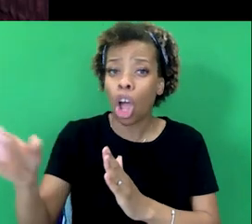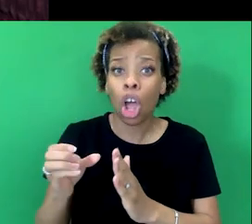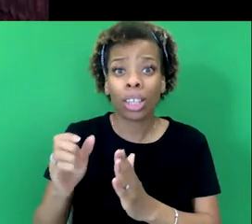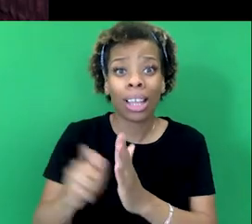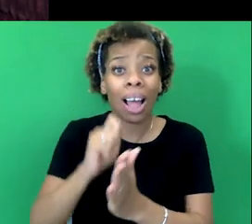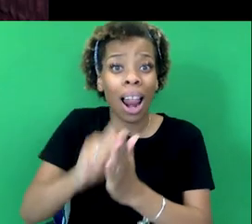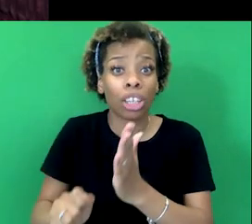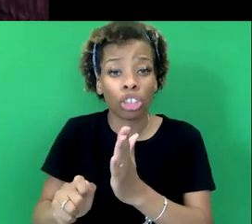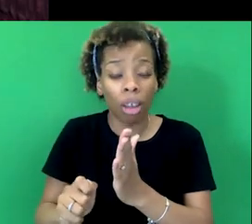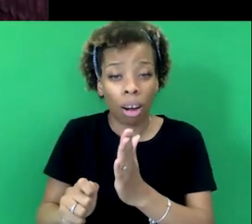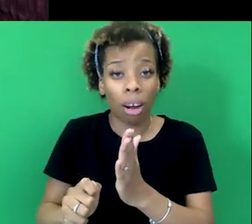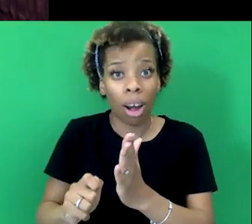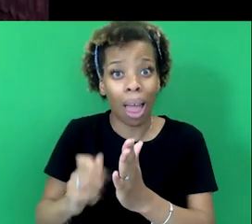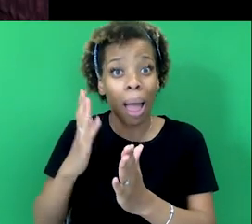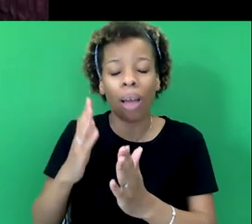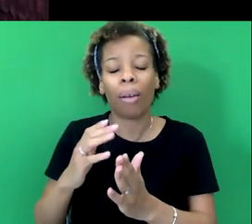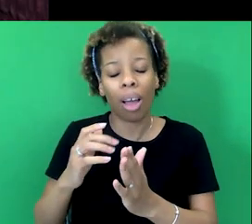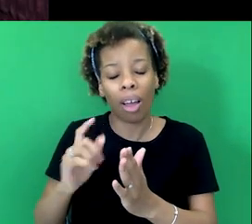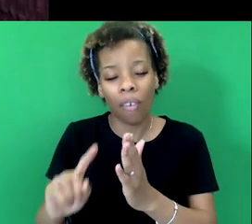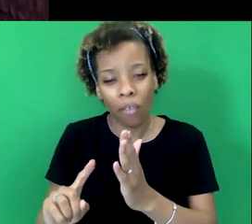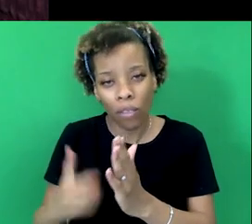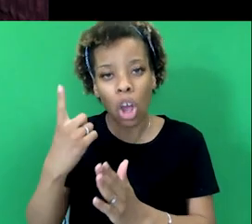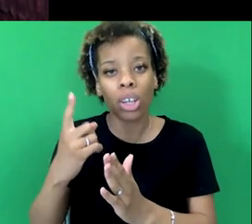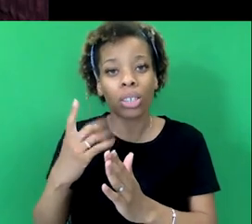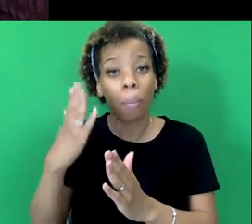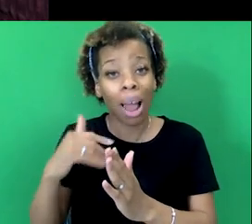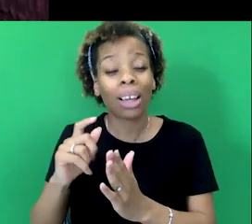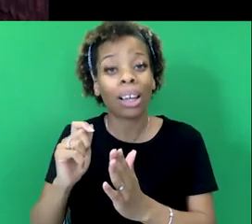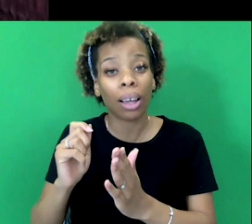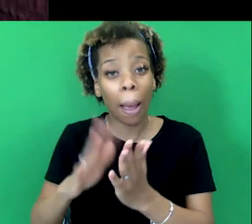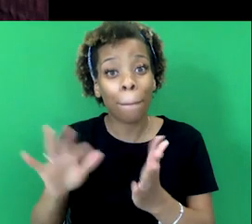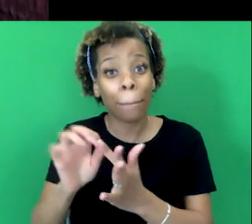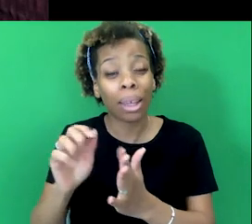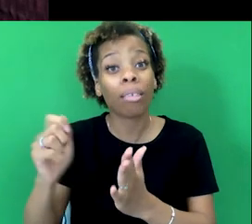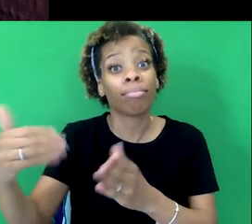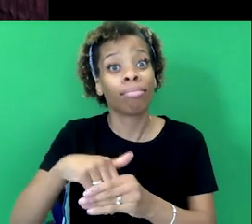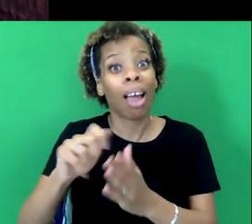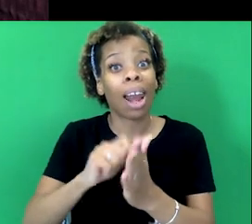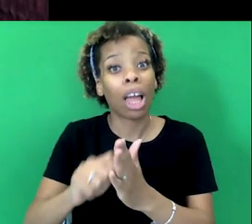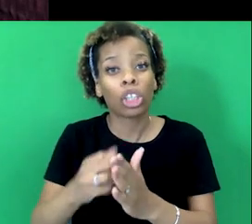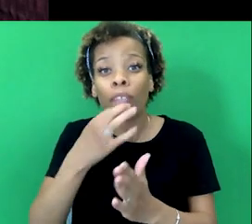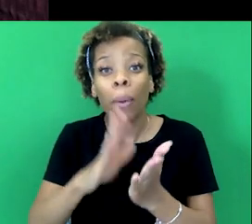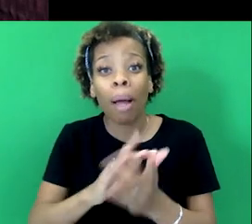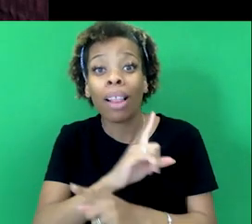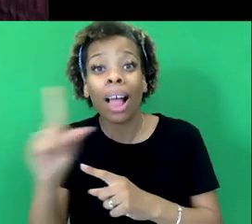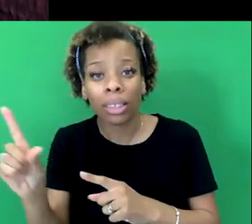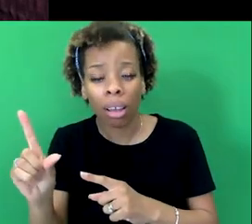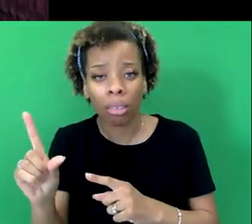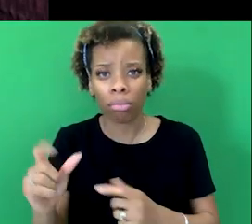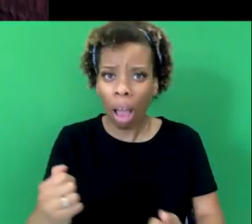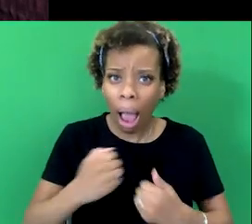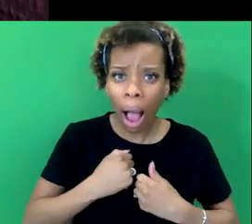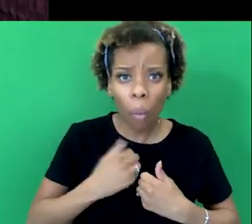that political will came out of the fact that we were not represented, and our voice and our stories were not being